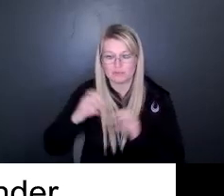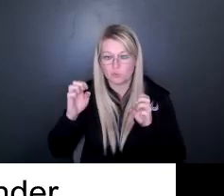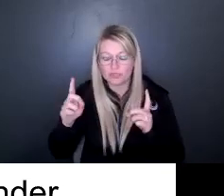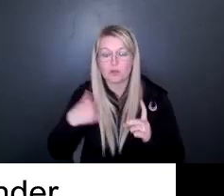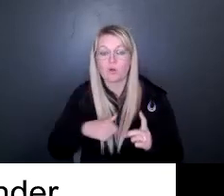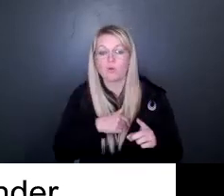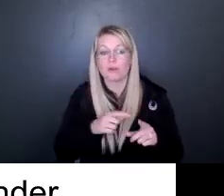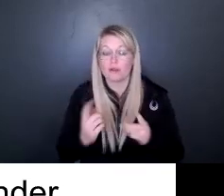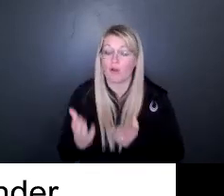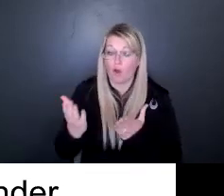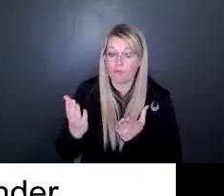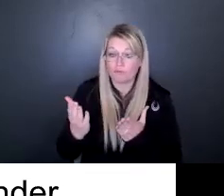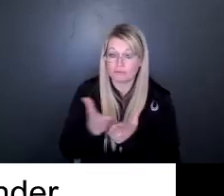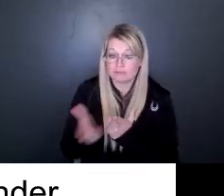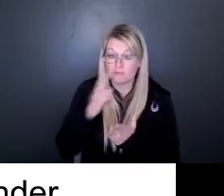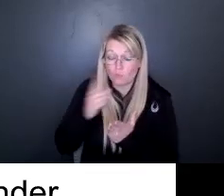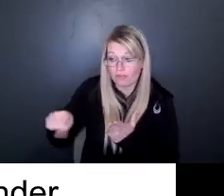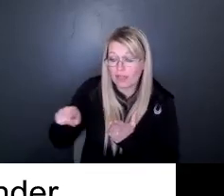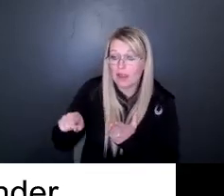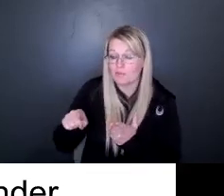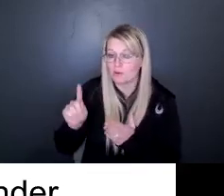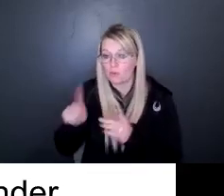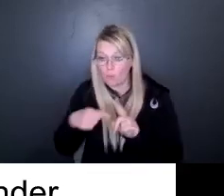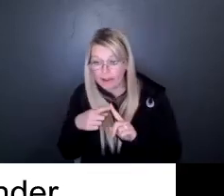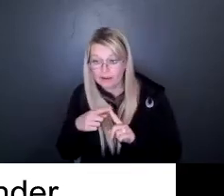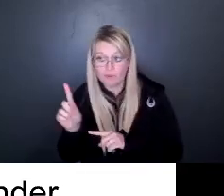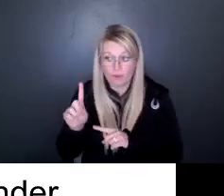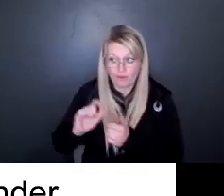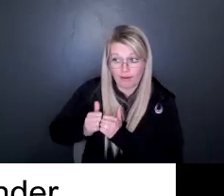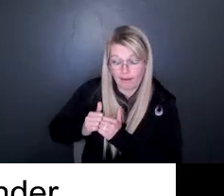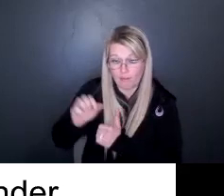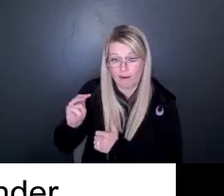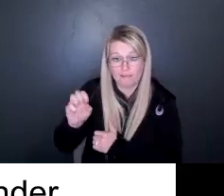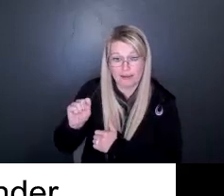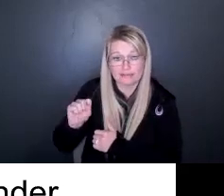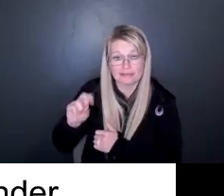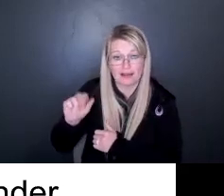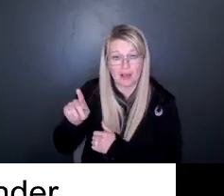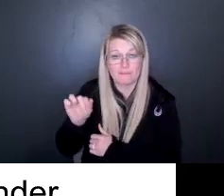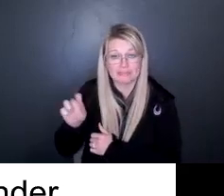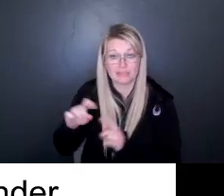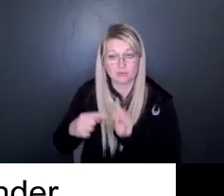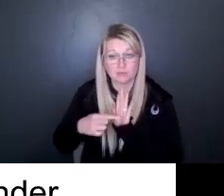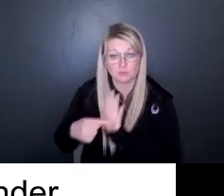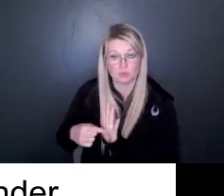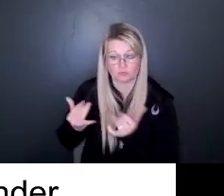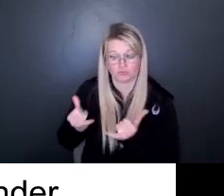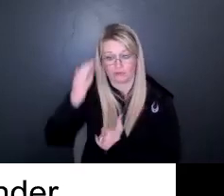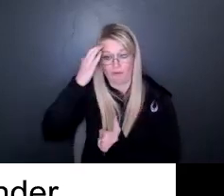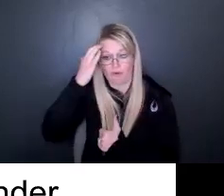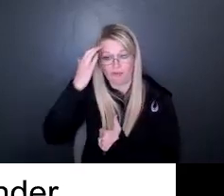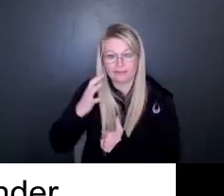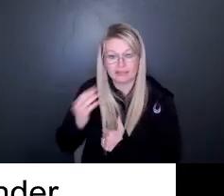we offer recommendations concerning where, what, and how the MS may be updated to reflect current knowledge